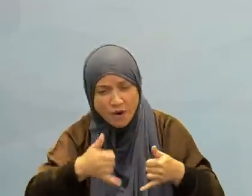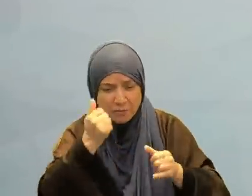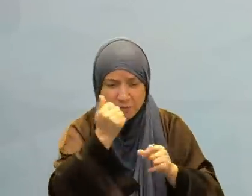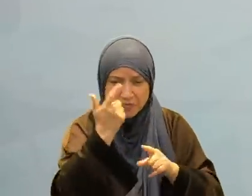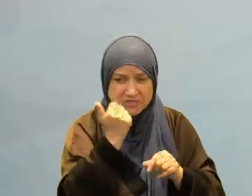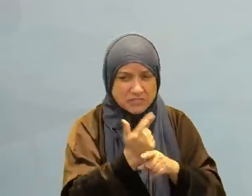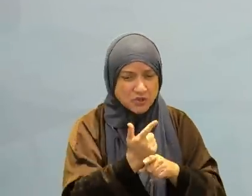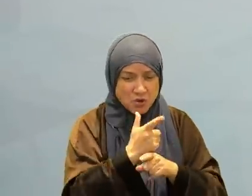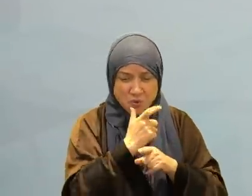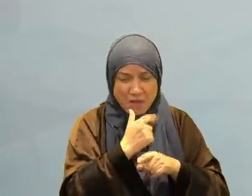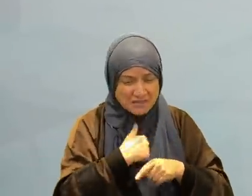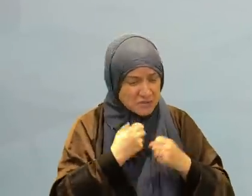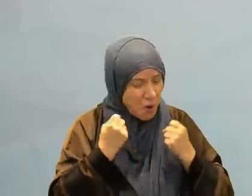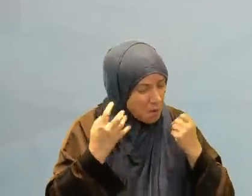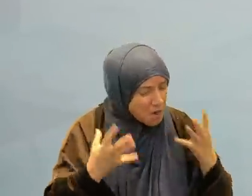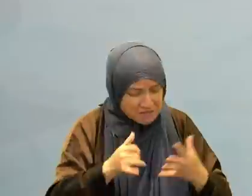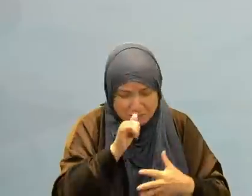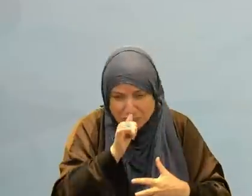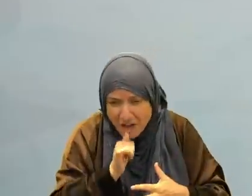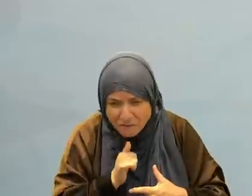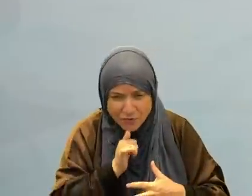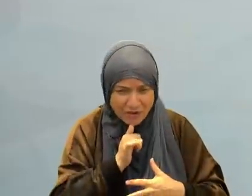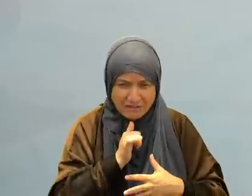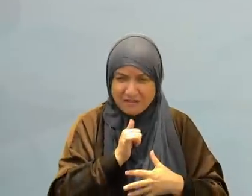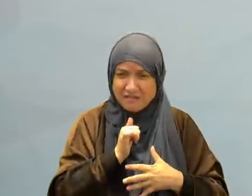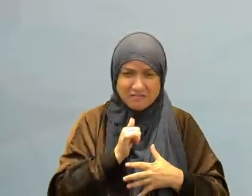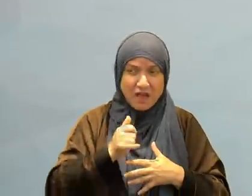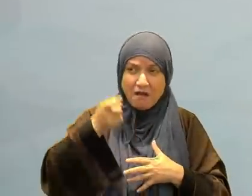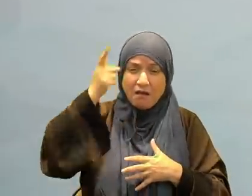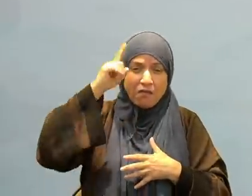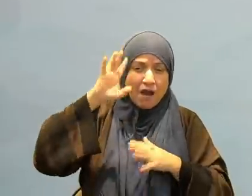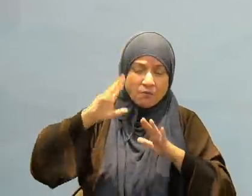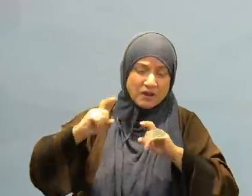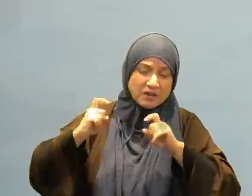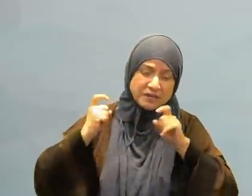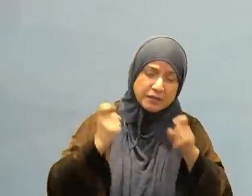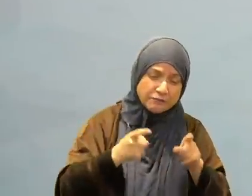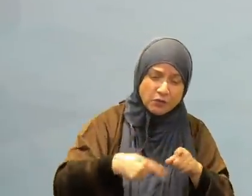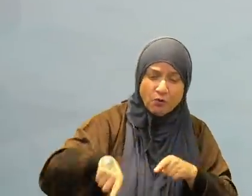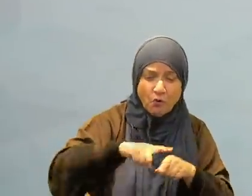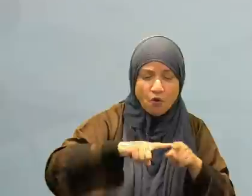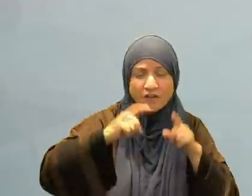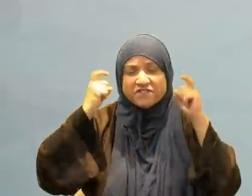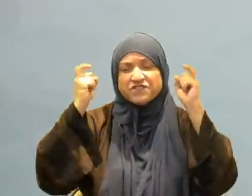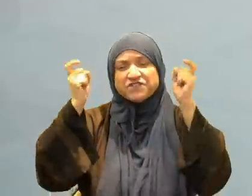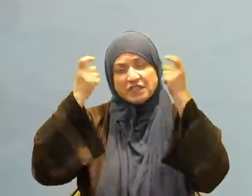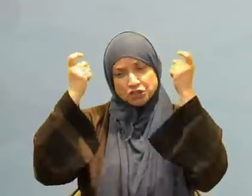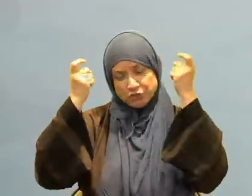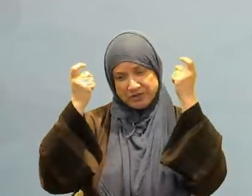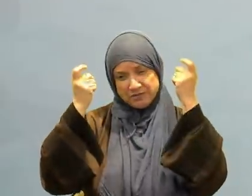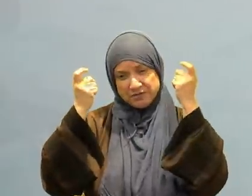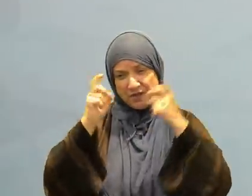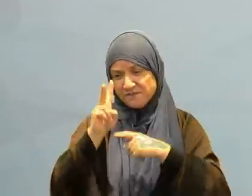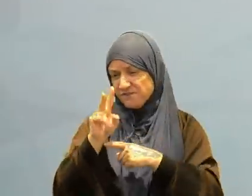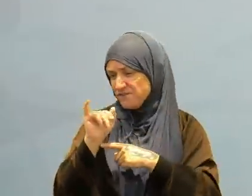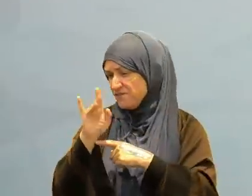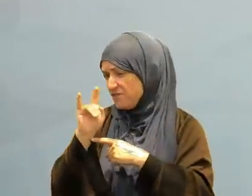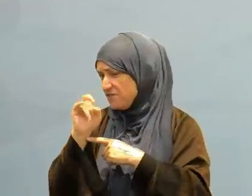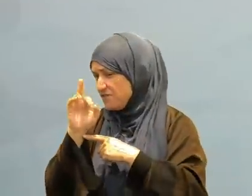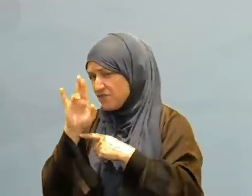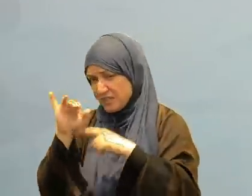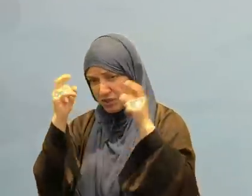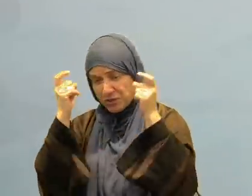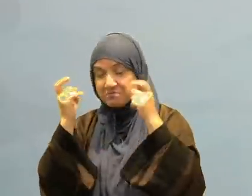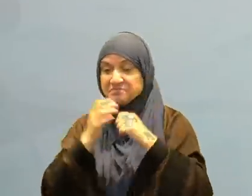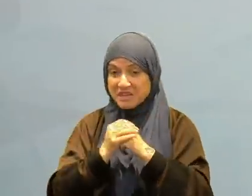subhanahu wa ta'ala give them victory. May Allah subhanahu wa ta'ala not let us ignore them, lest we be ignored by Him. Allahumma ameen. Aqulu